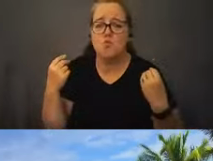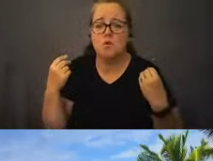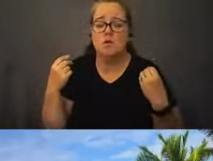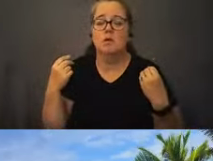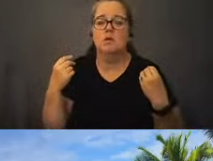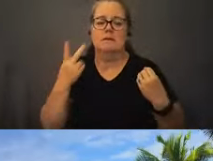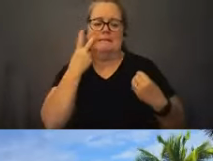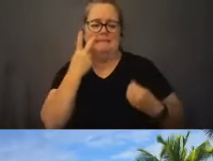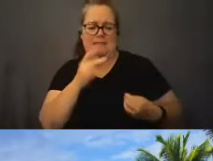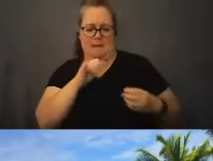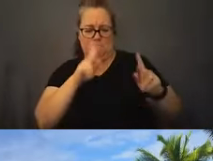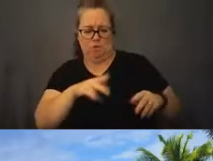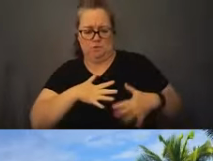breathing.